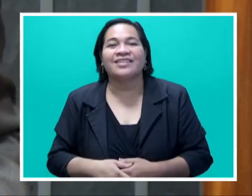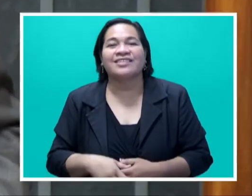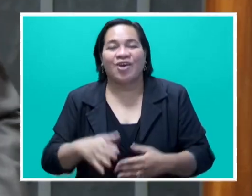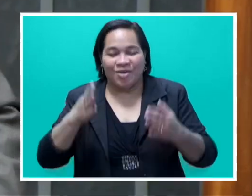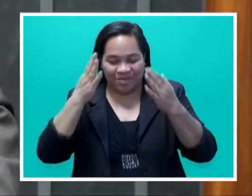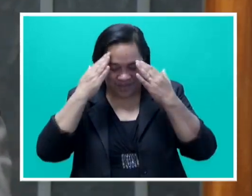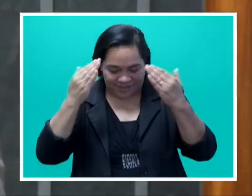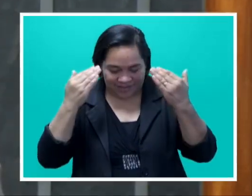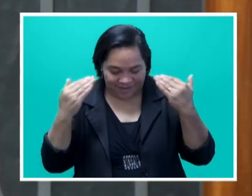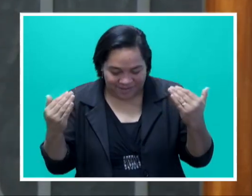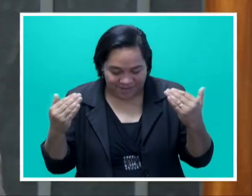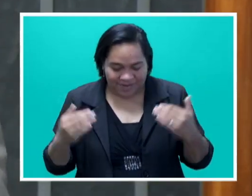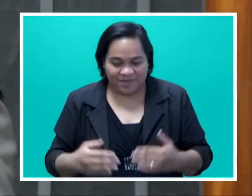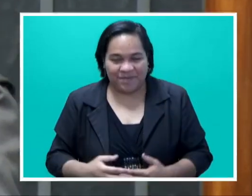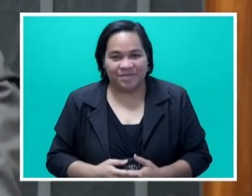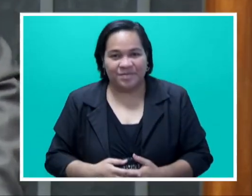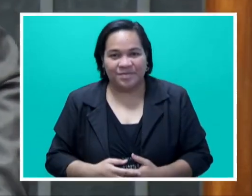say,